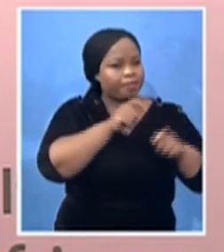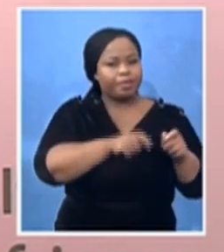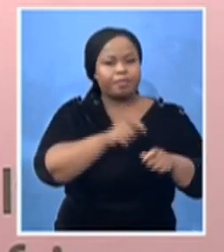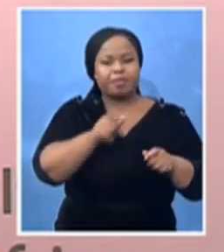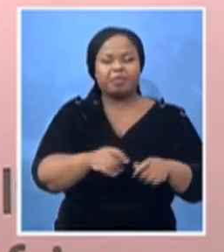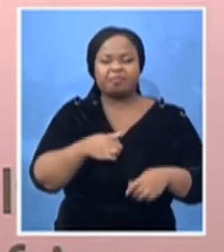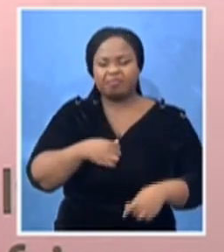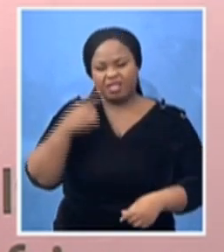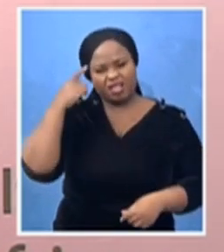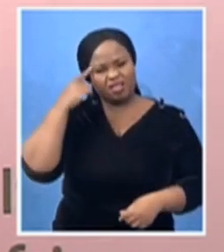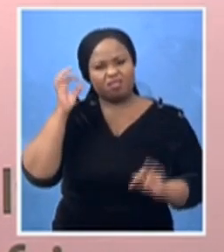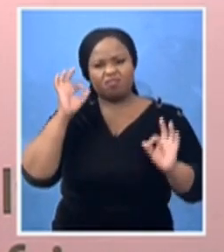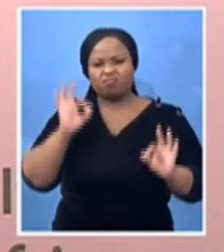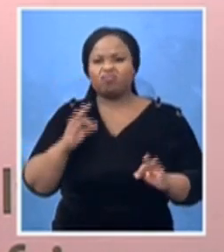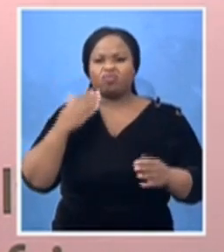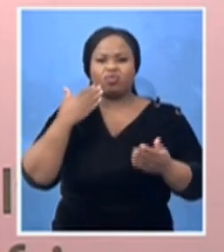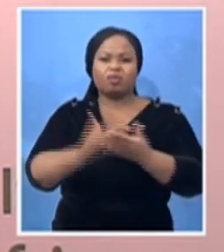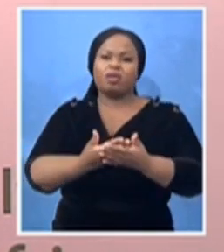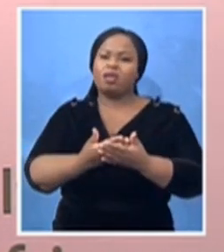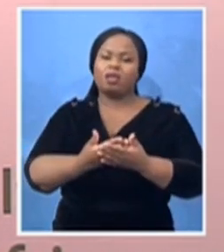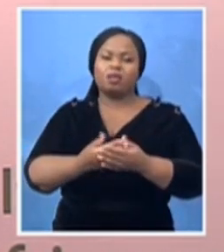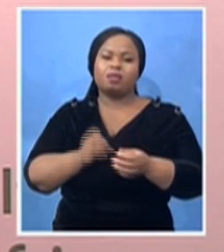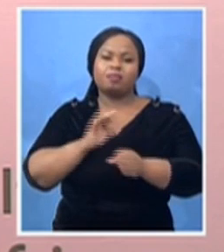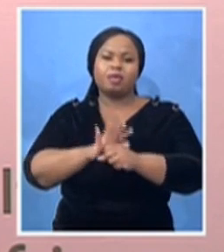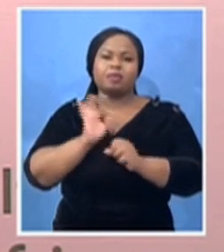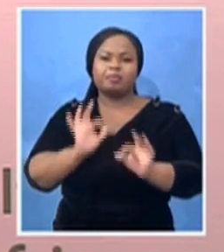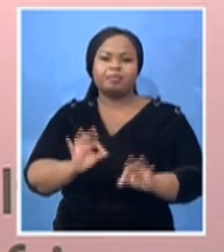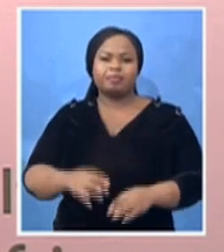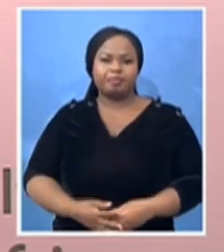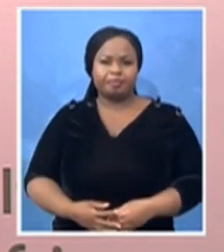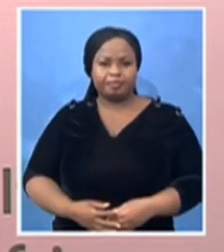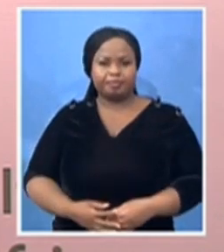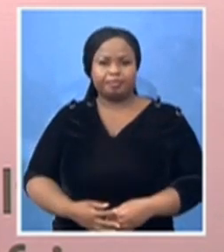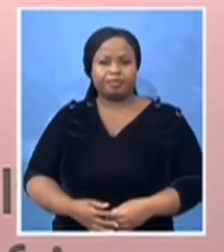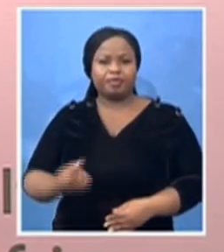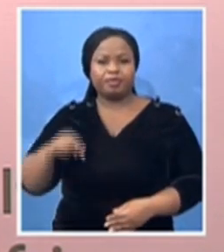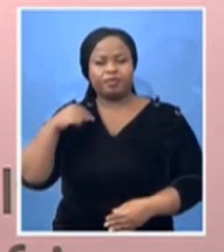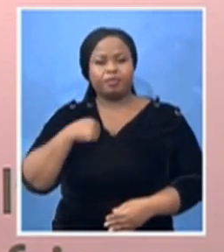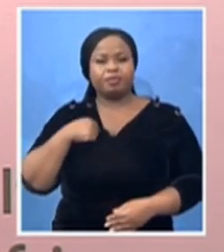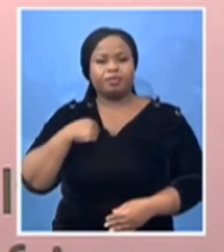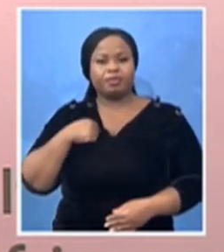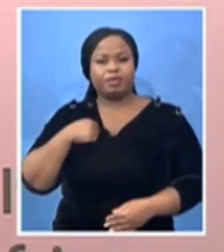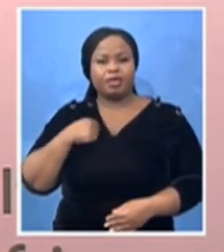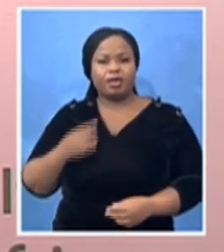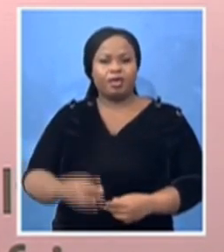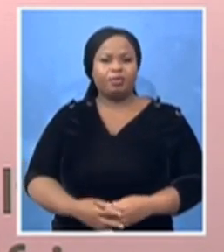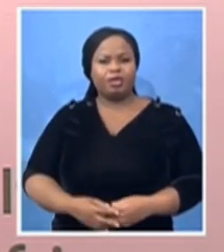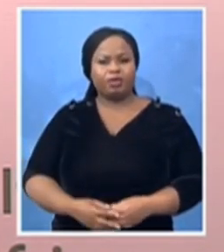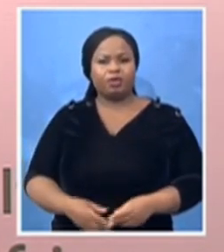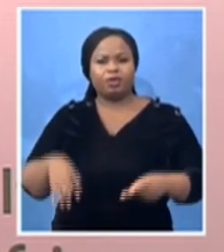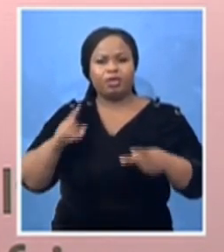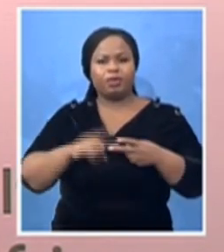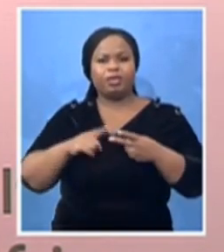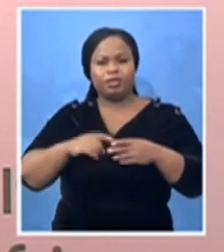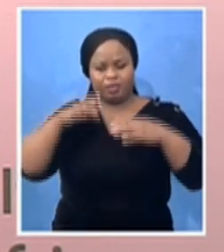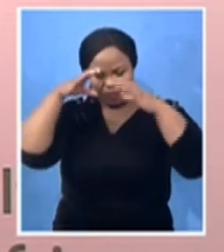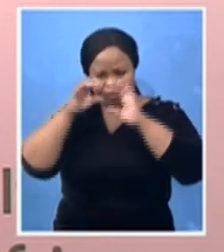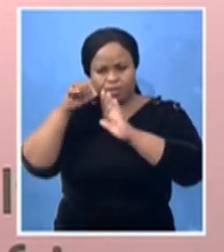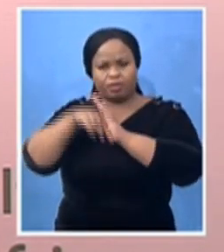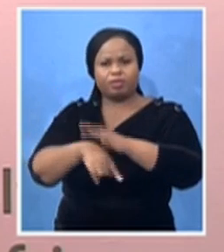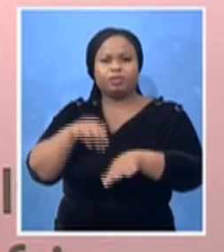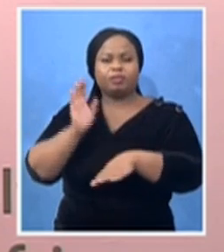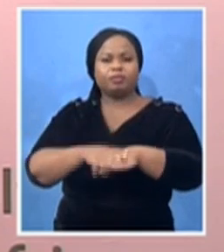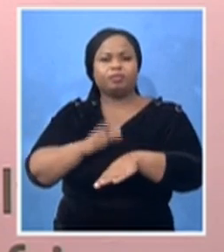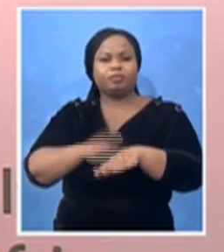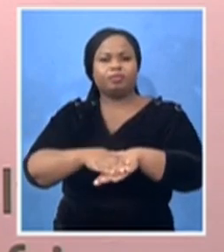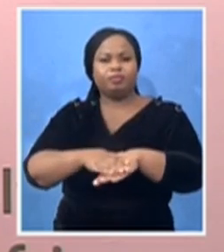impact. And that, for me, is where the focus should be. Unfortunately, from the point of the